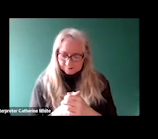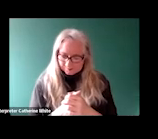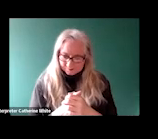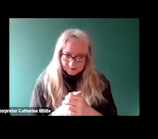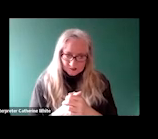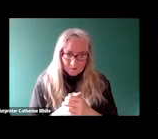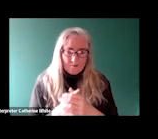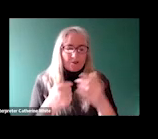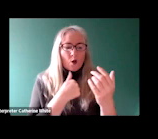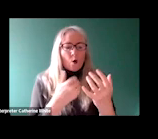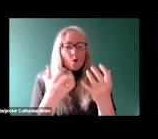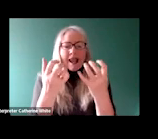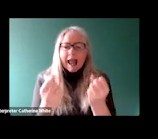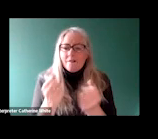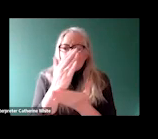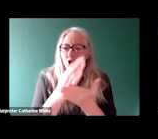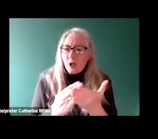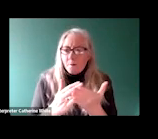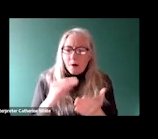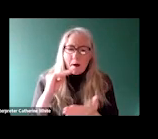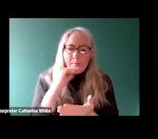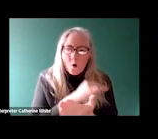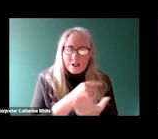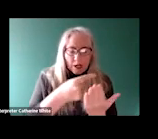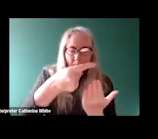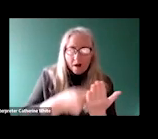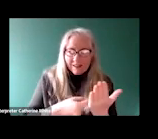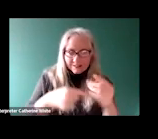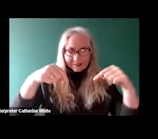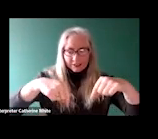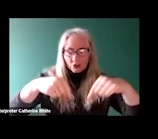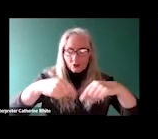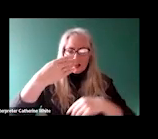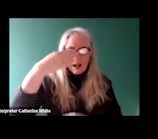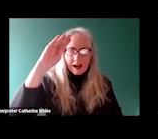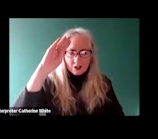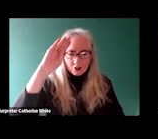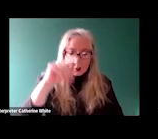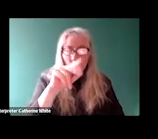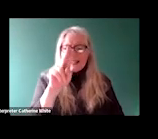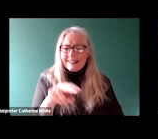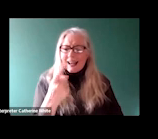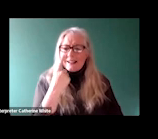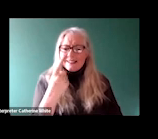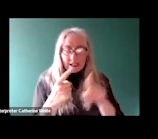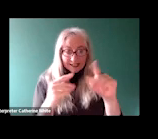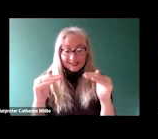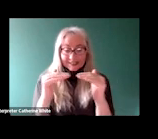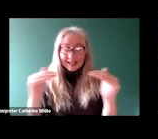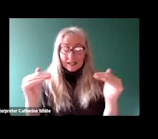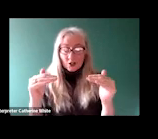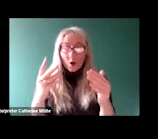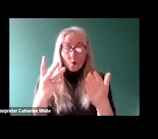And we do have some important policy in Ireland then we see that the standard will be